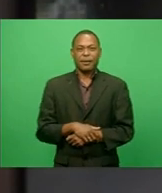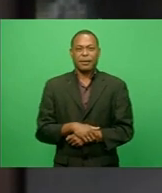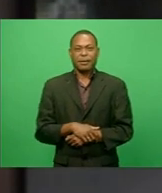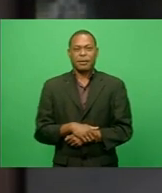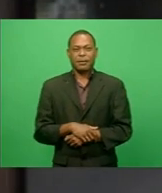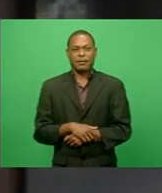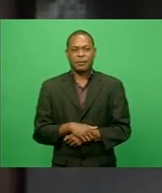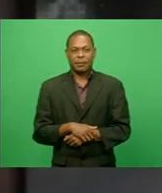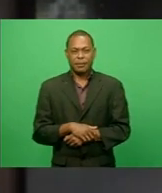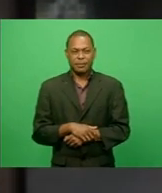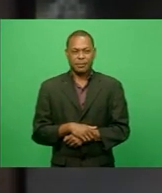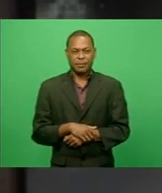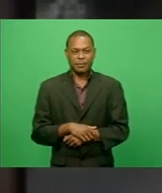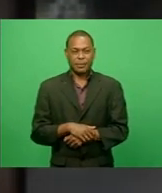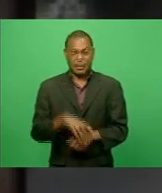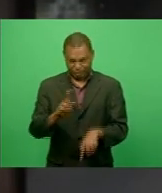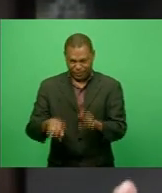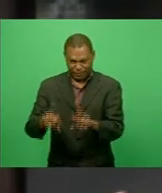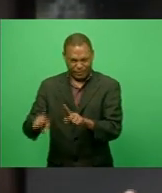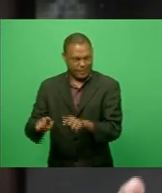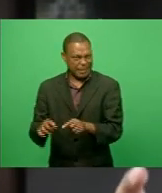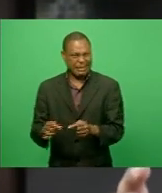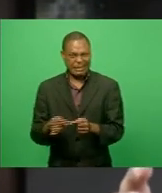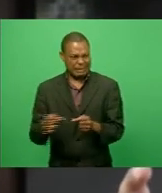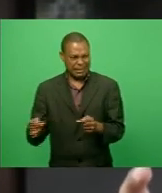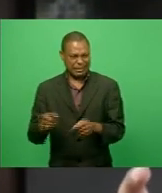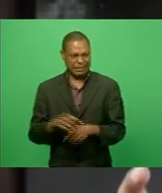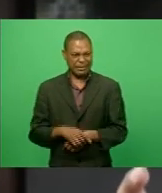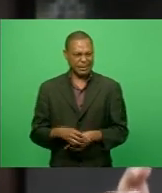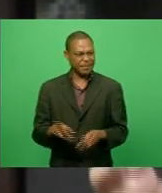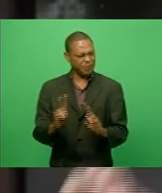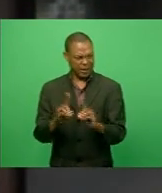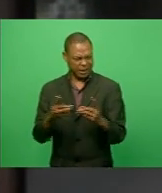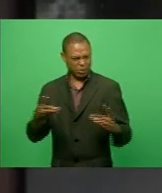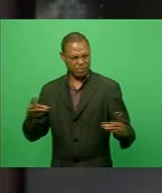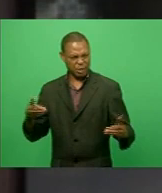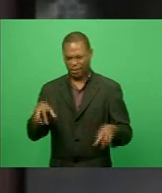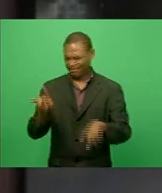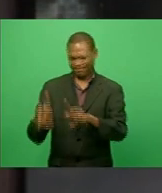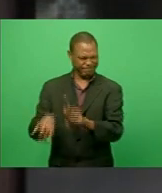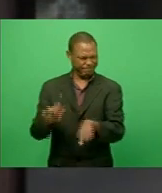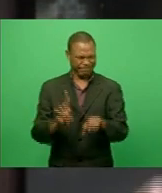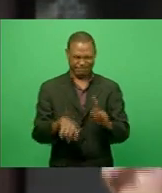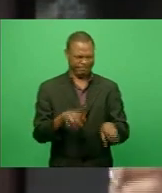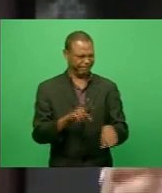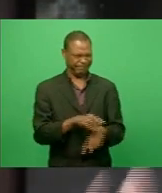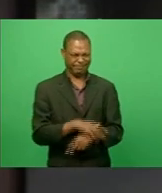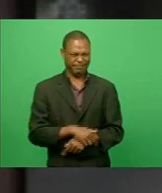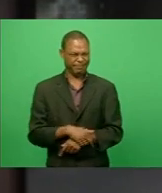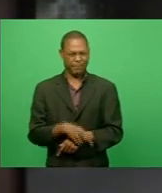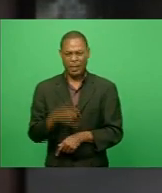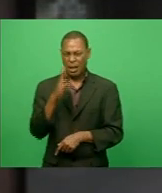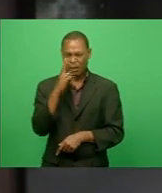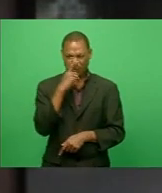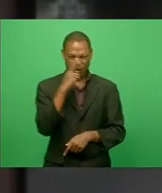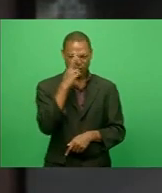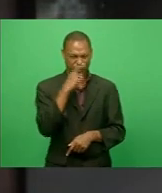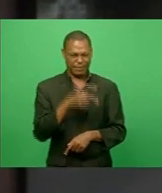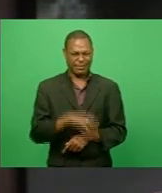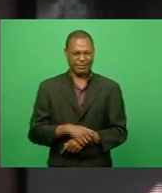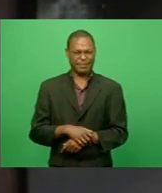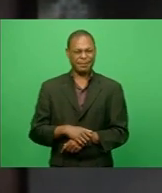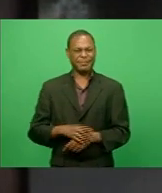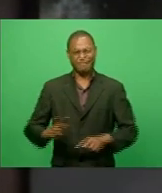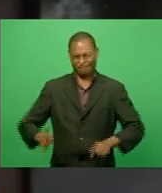are homophobic. It resorts to, racial vilification, incites communal hatred and all of